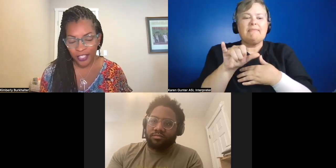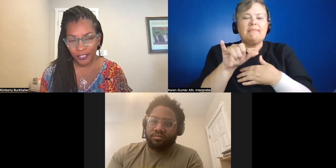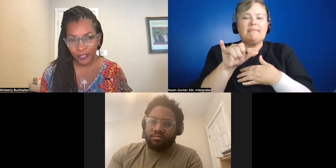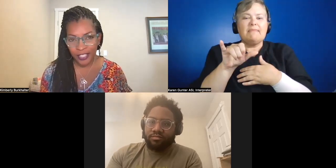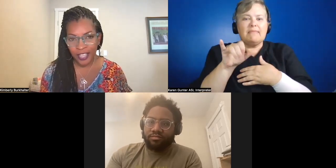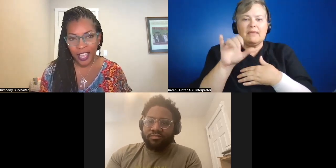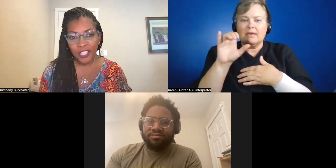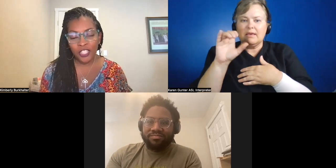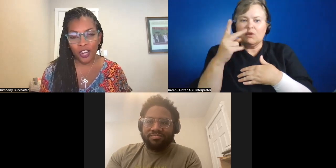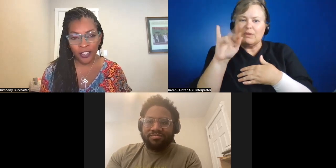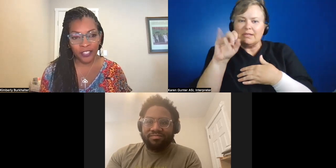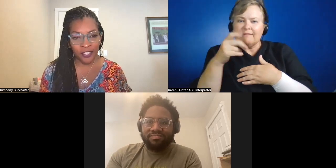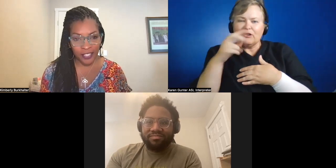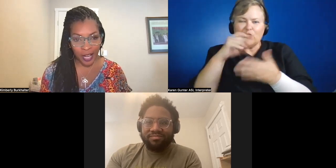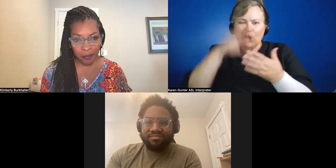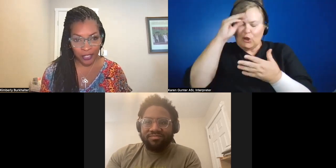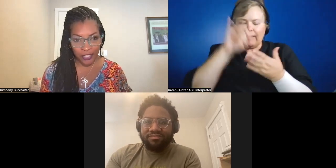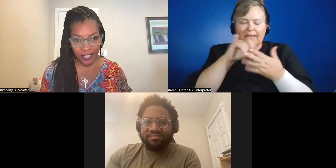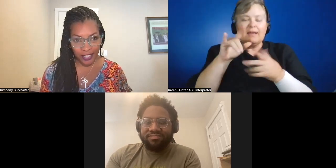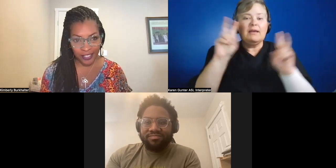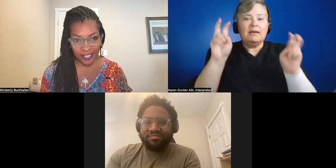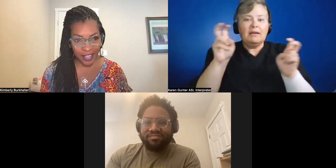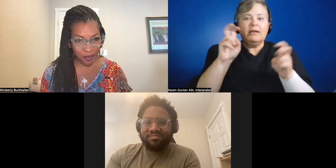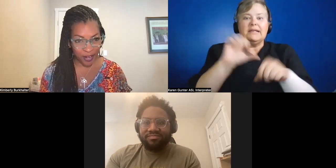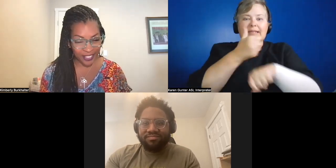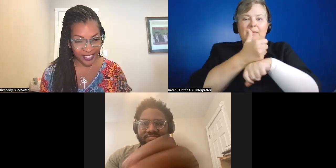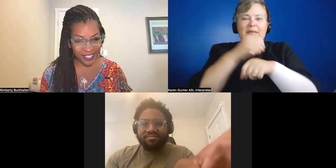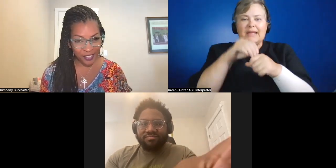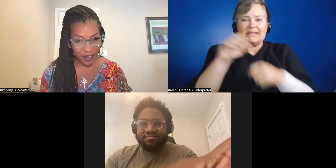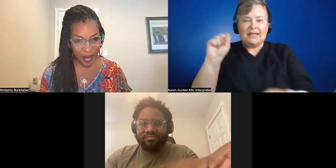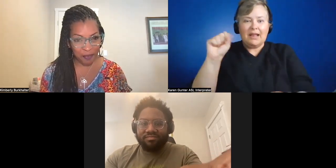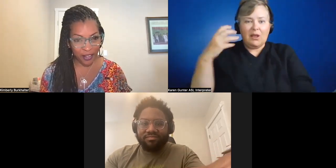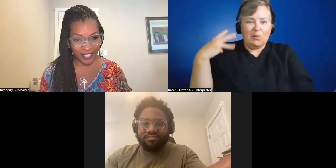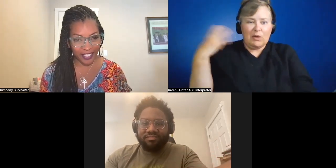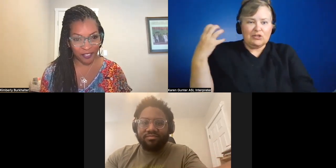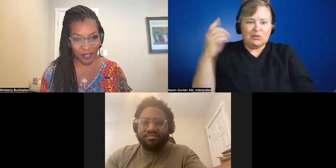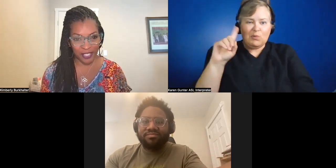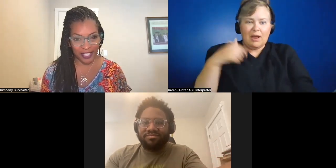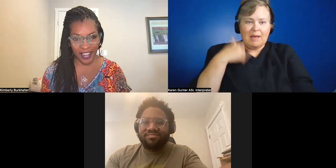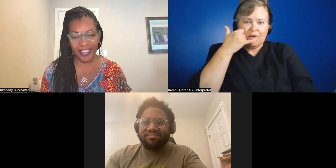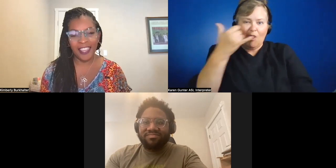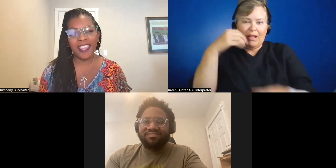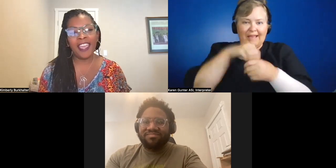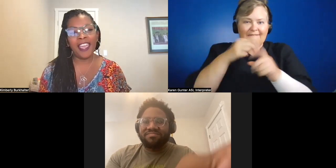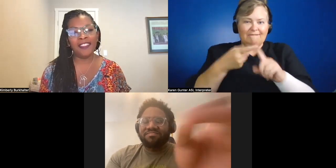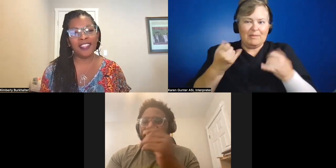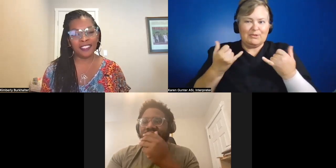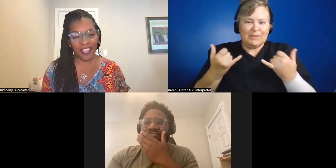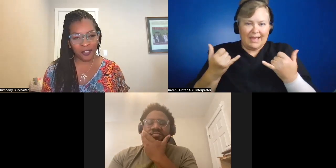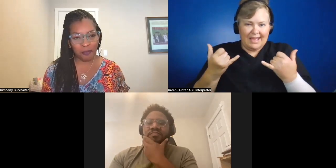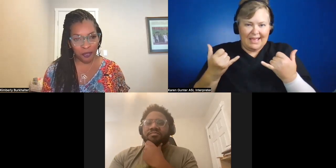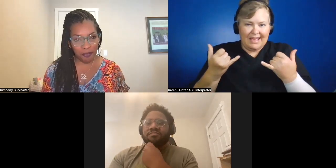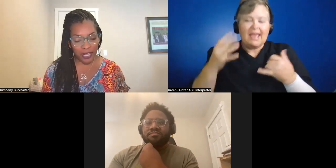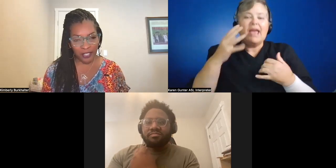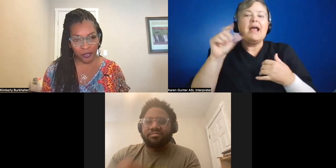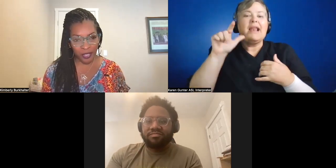I just learned this, started or established in Seattle, Washington, where I'm calling in from today. And then later